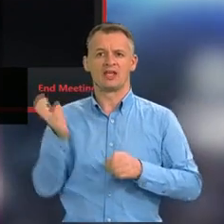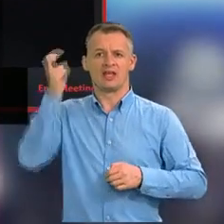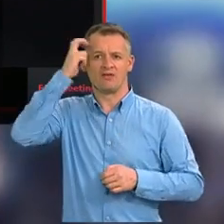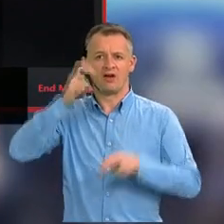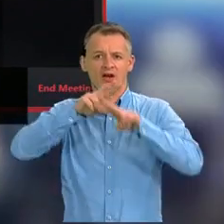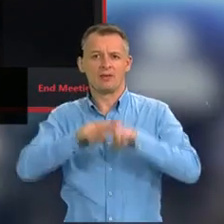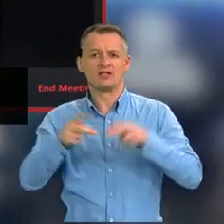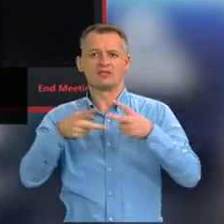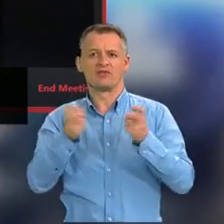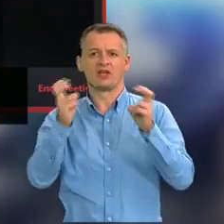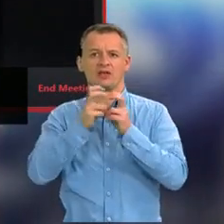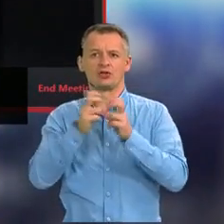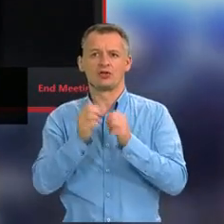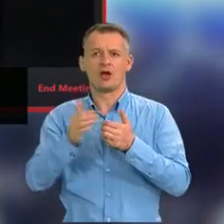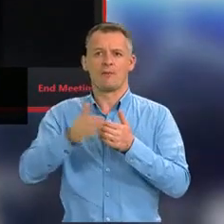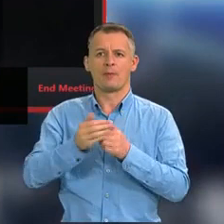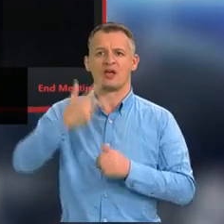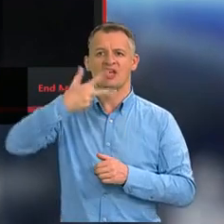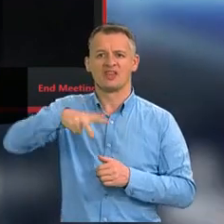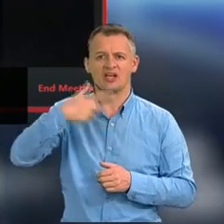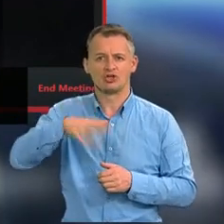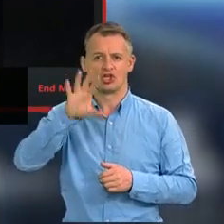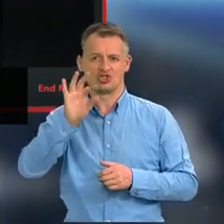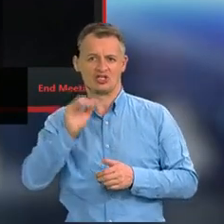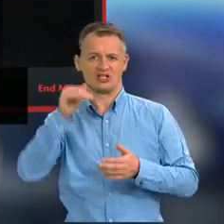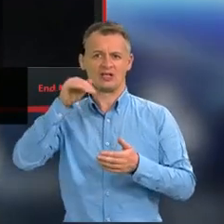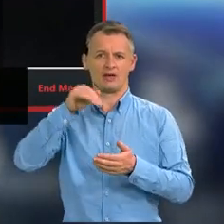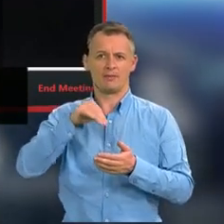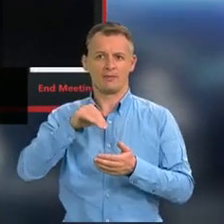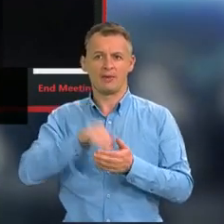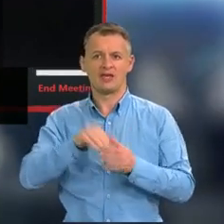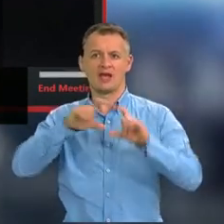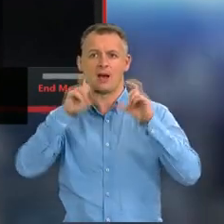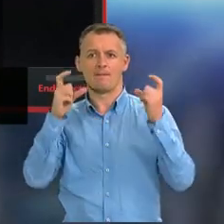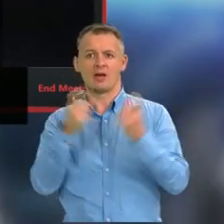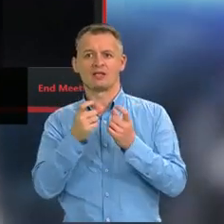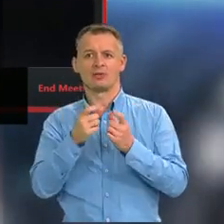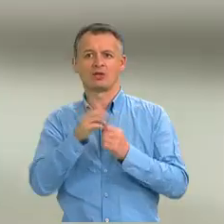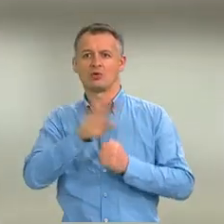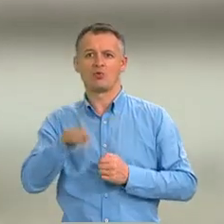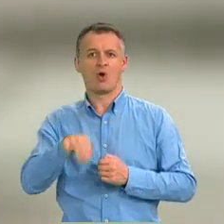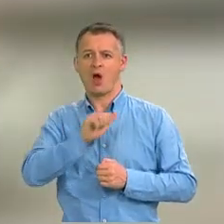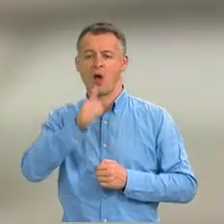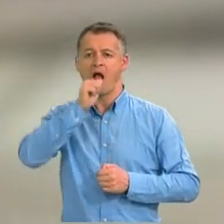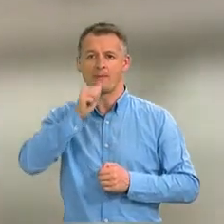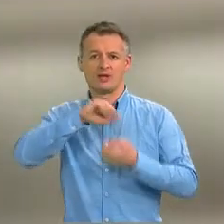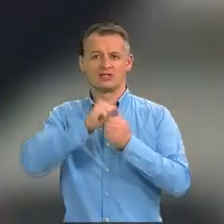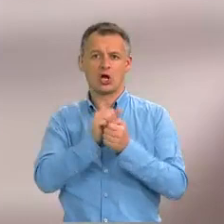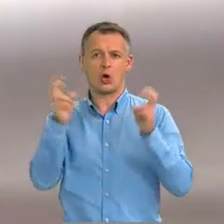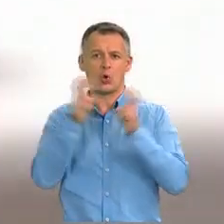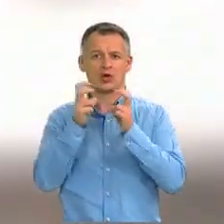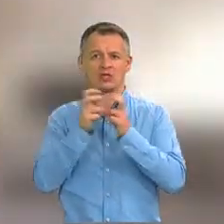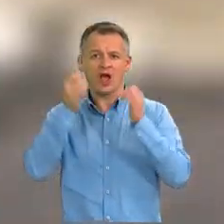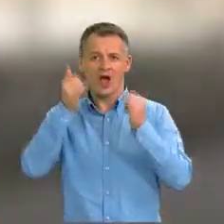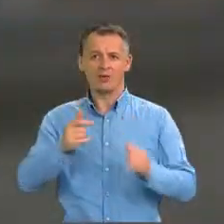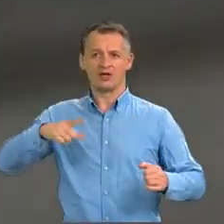electricity, and it's about 350,000 apartments. So now I'm in the office and we